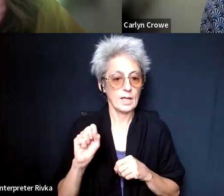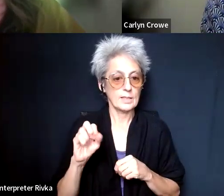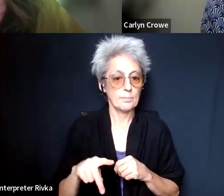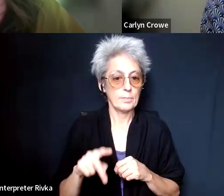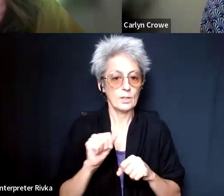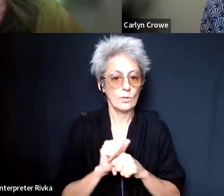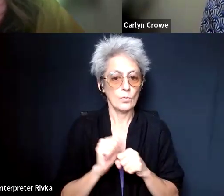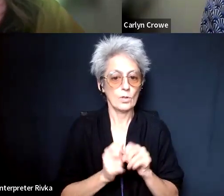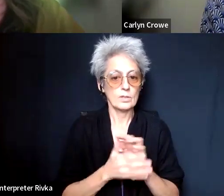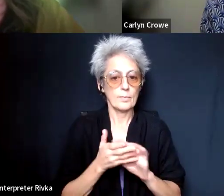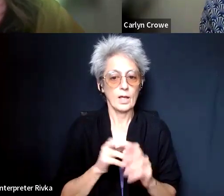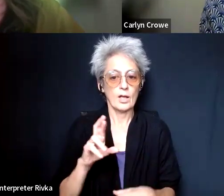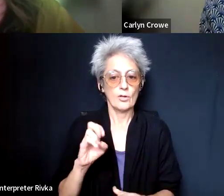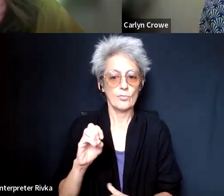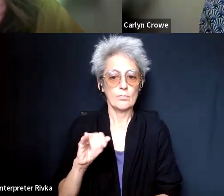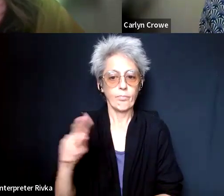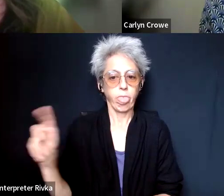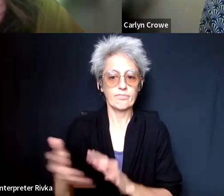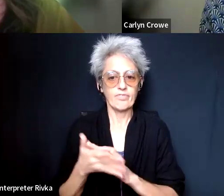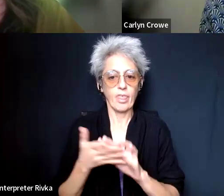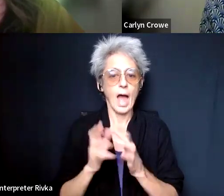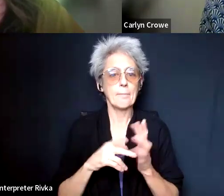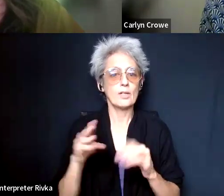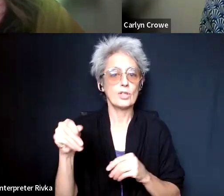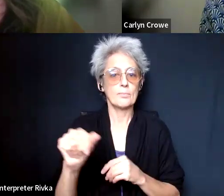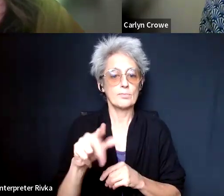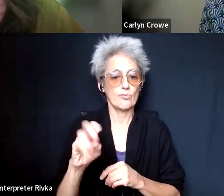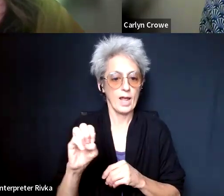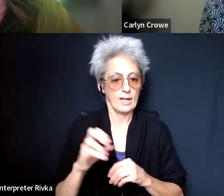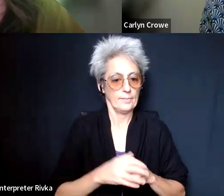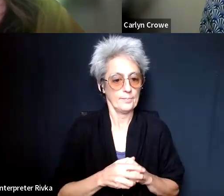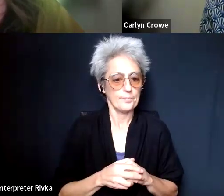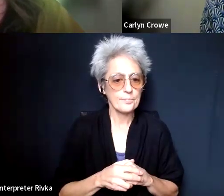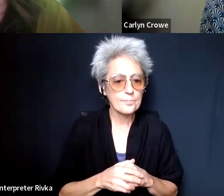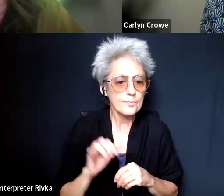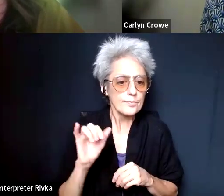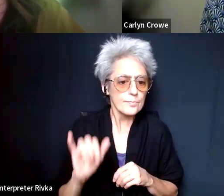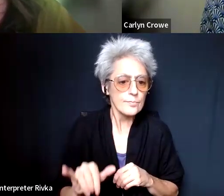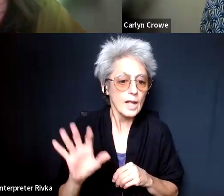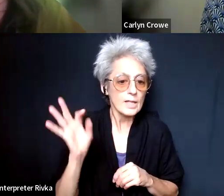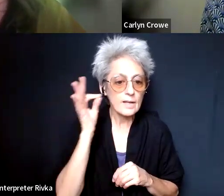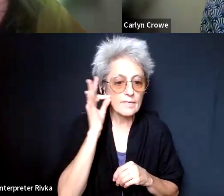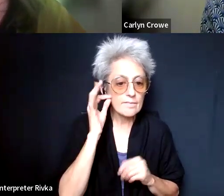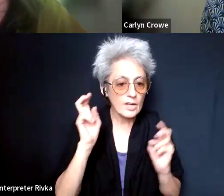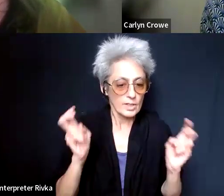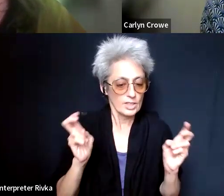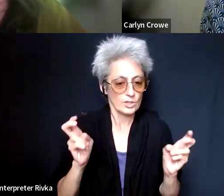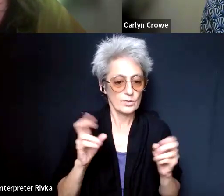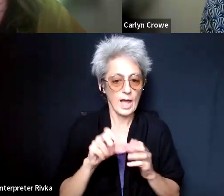reimbursement rates, are both federal issues and state issues.